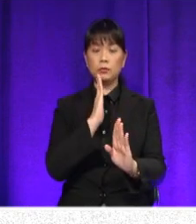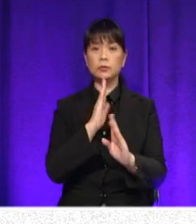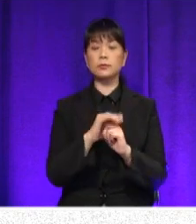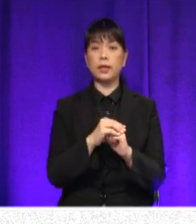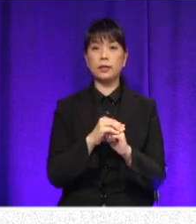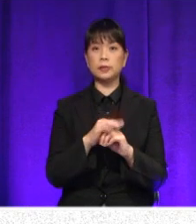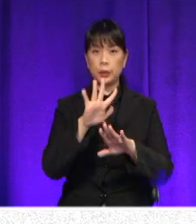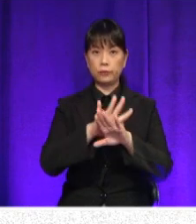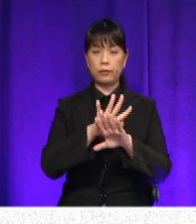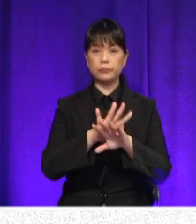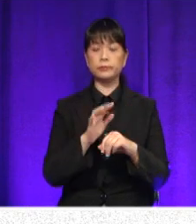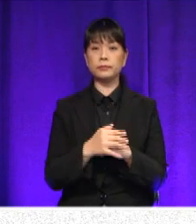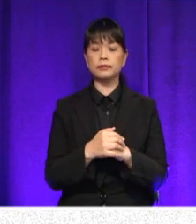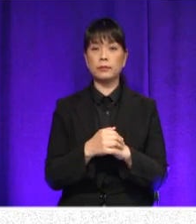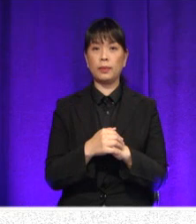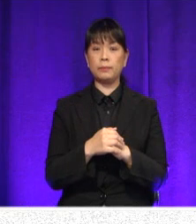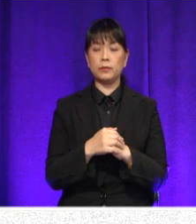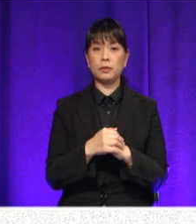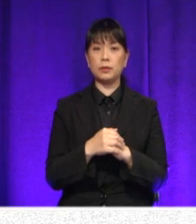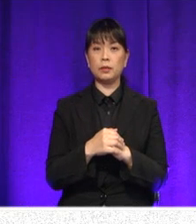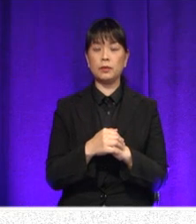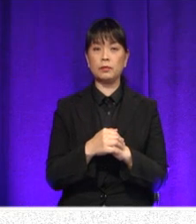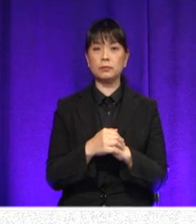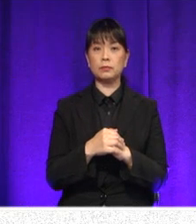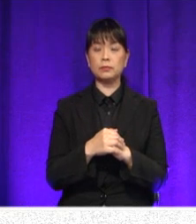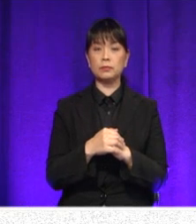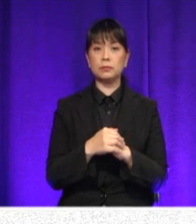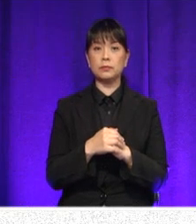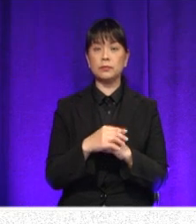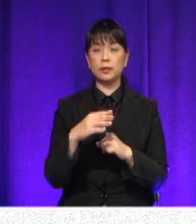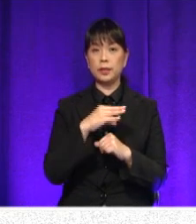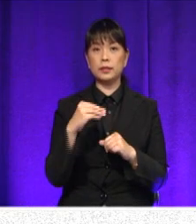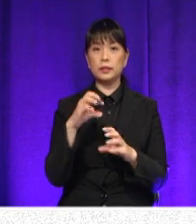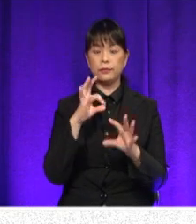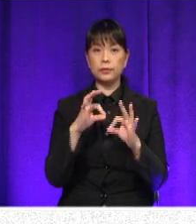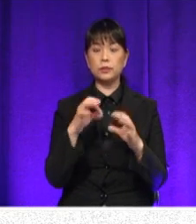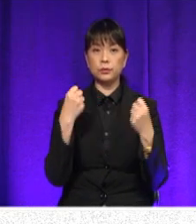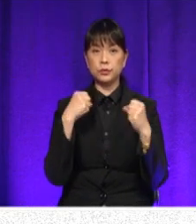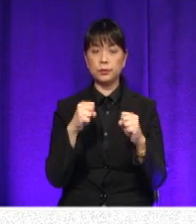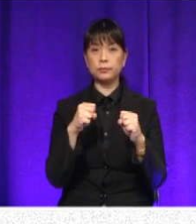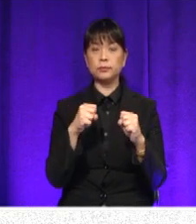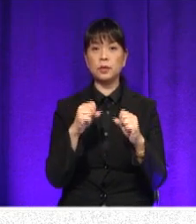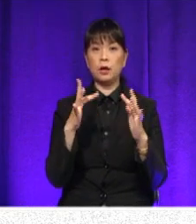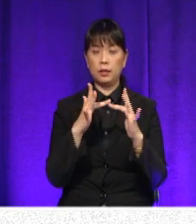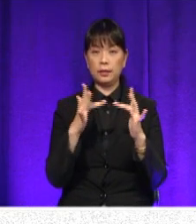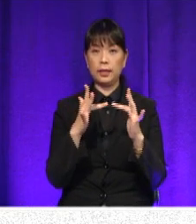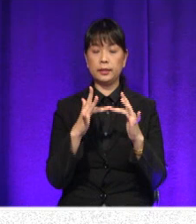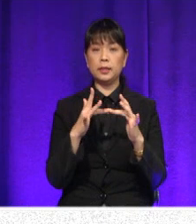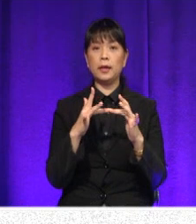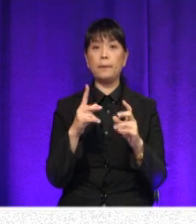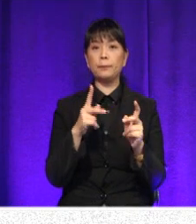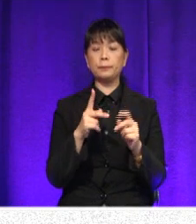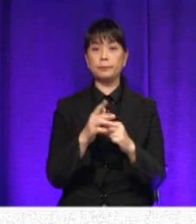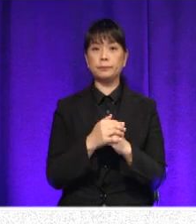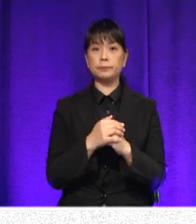during festive season, and this can come off as an inconvenience to some people. When people shop online, they do not have